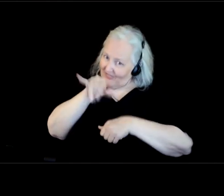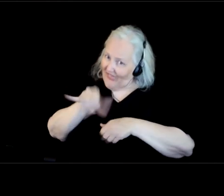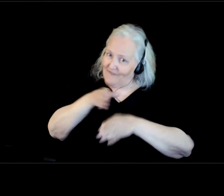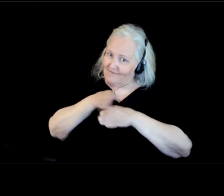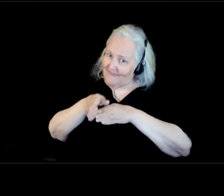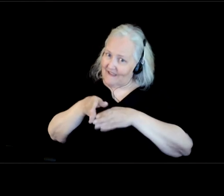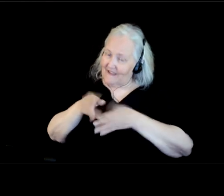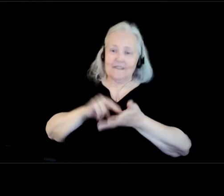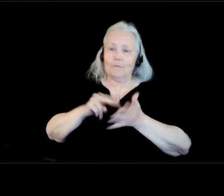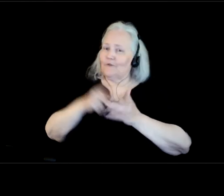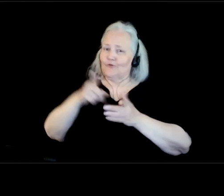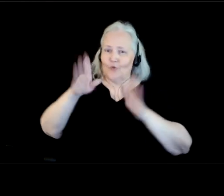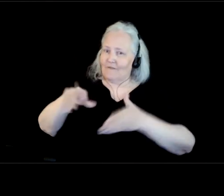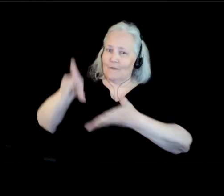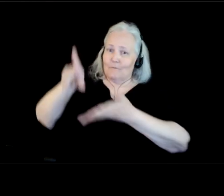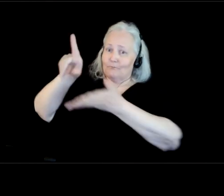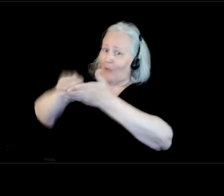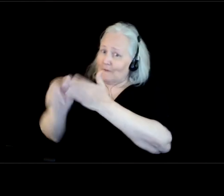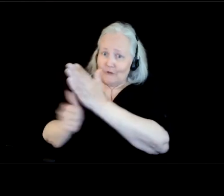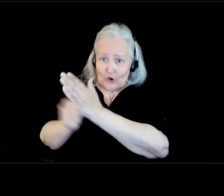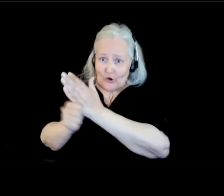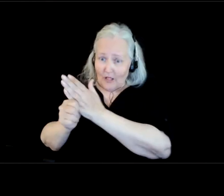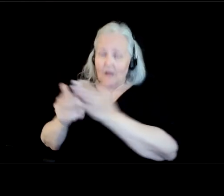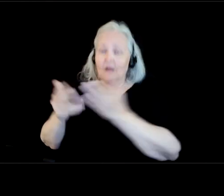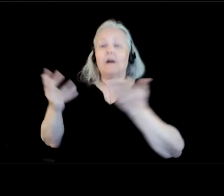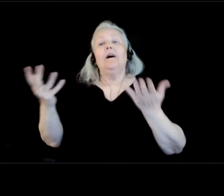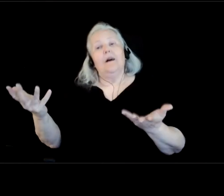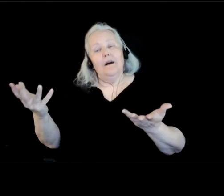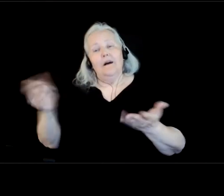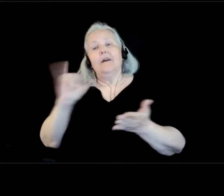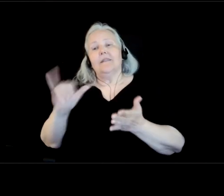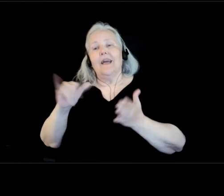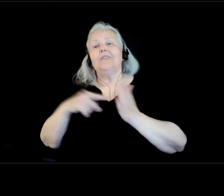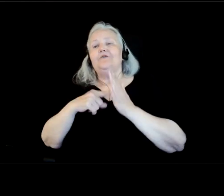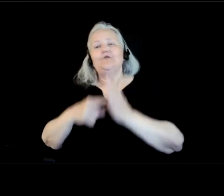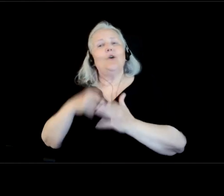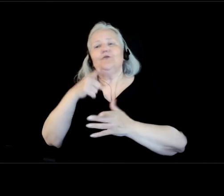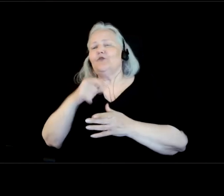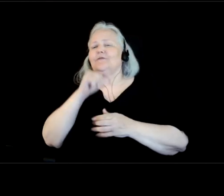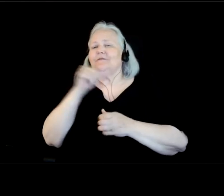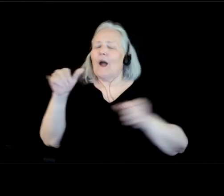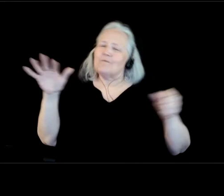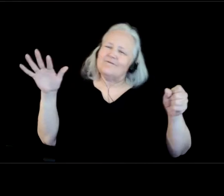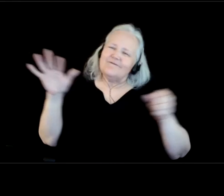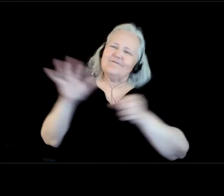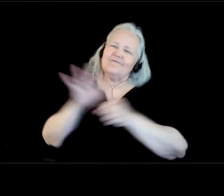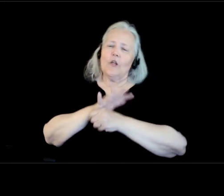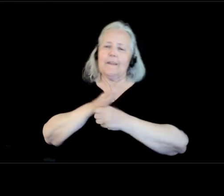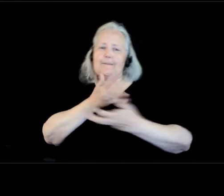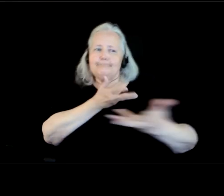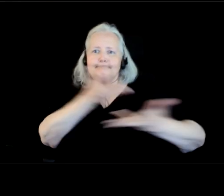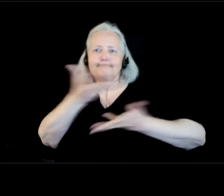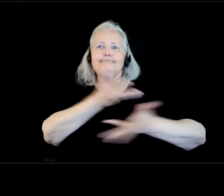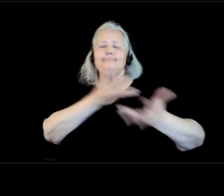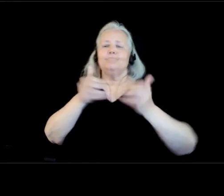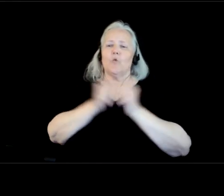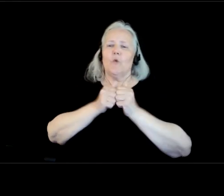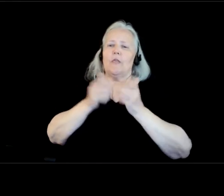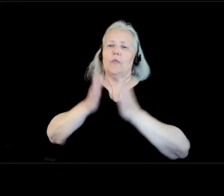that journal, then that's also kind of reflecting that you're not engaging with that audience. And so I think,